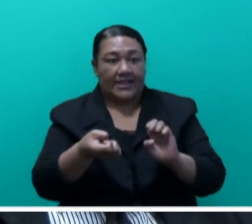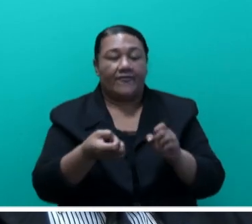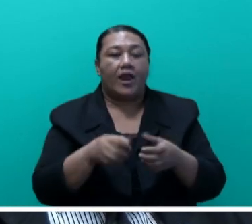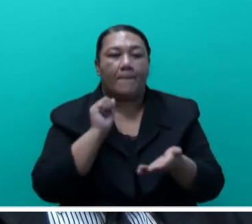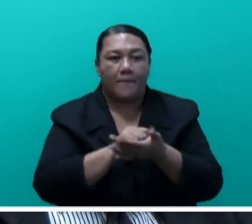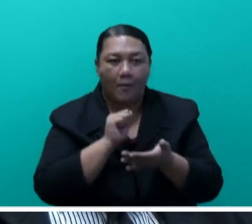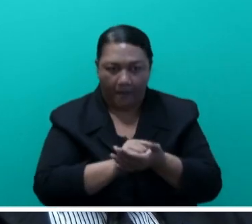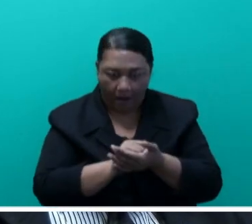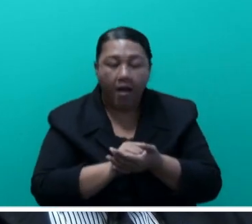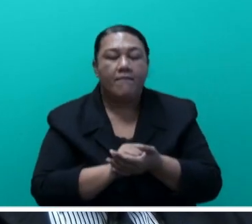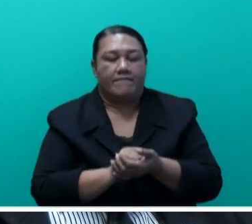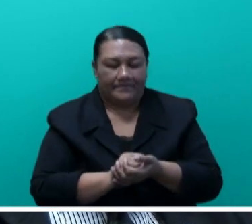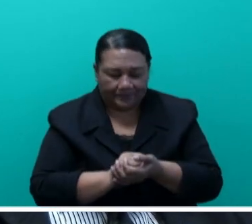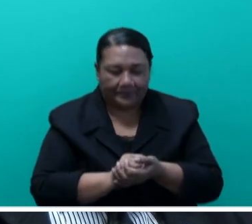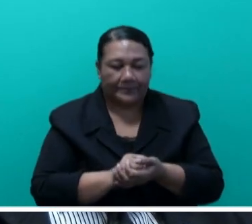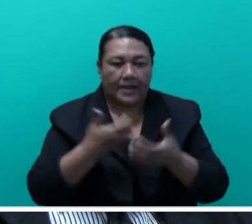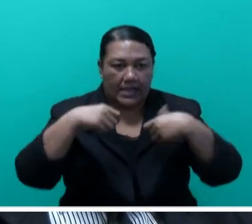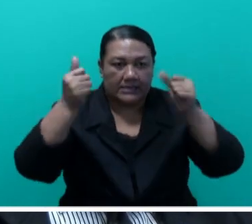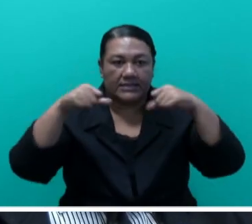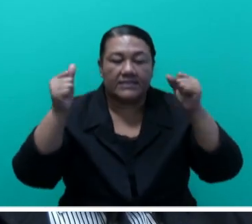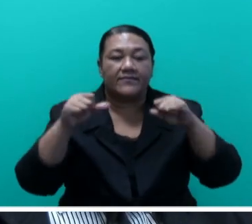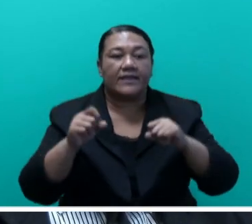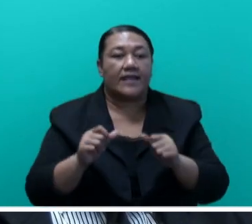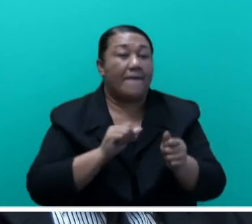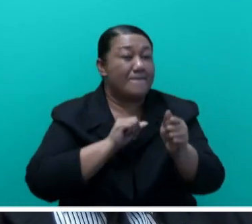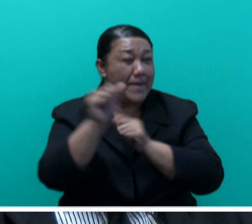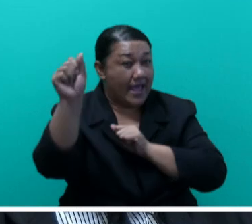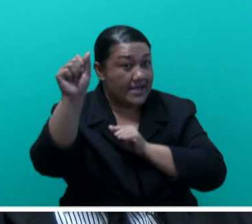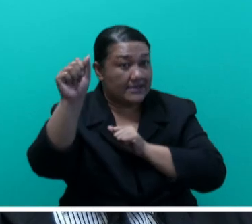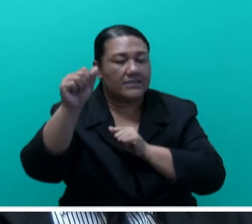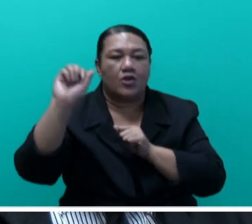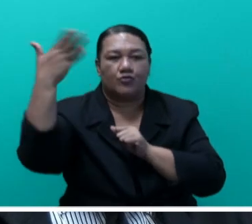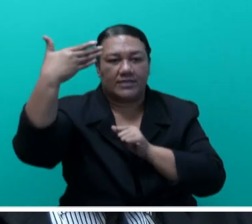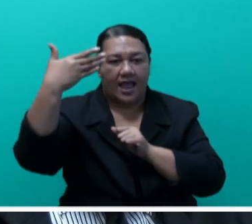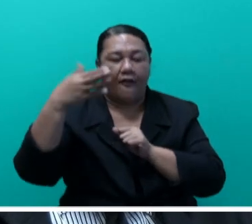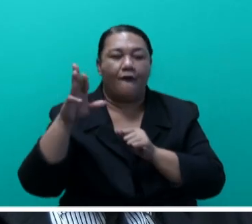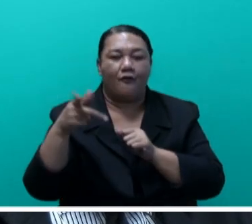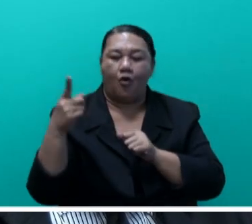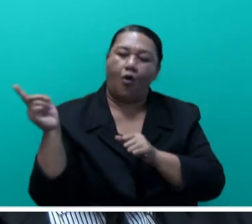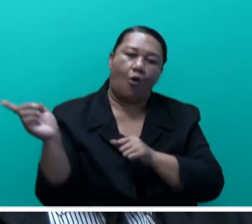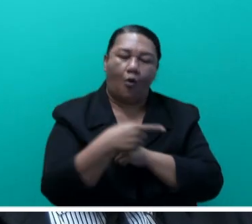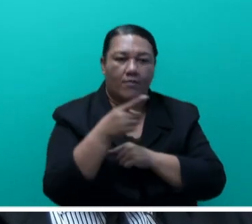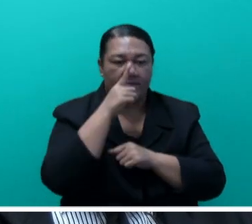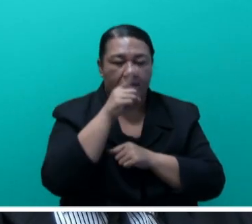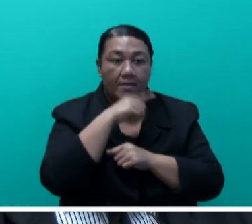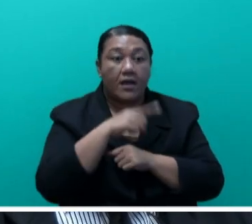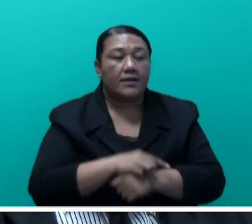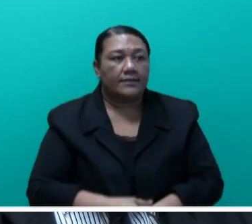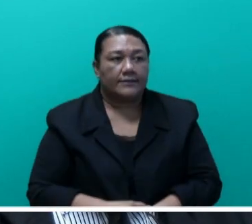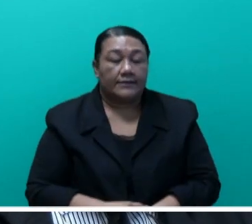efficiently, with a focus on achieving the best possible outcomes for our citizens. By maintaining high standards